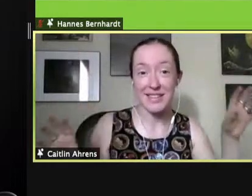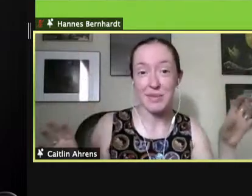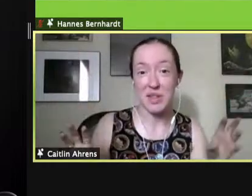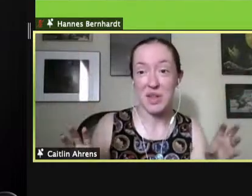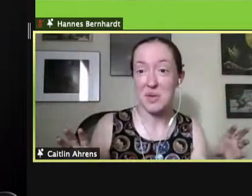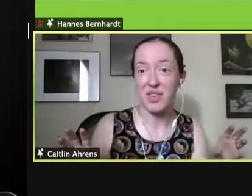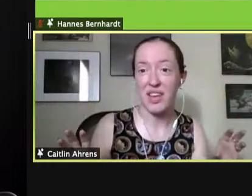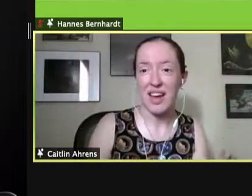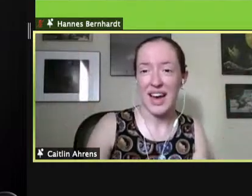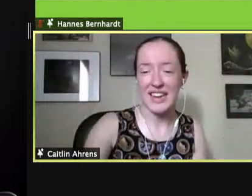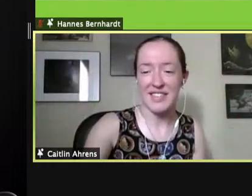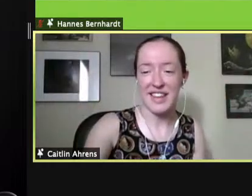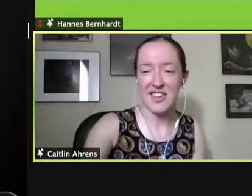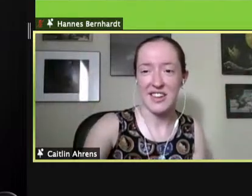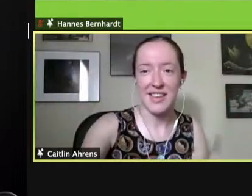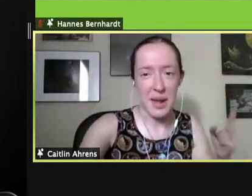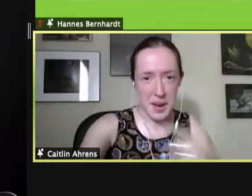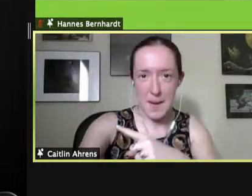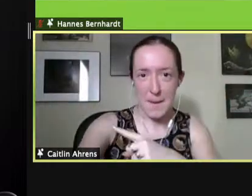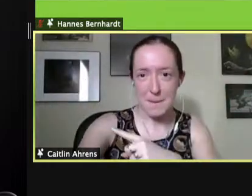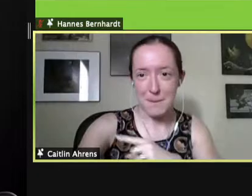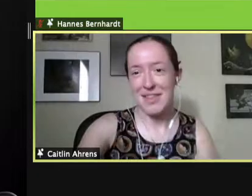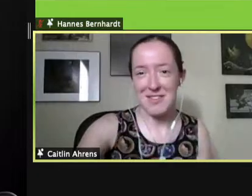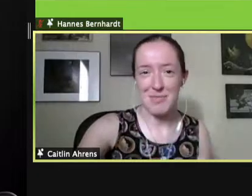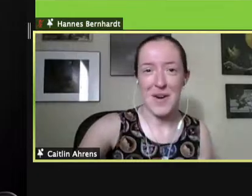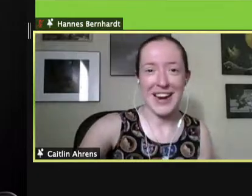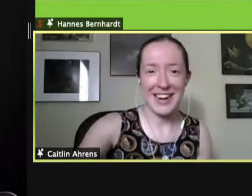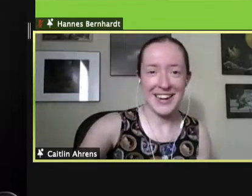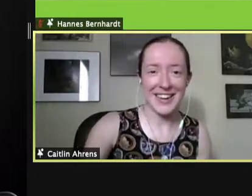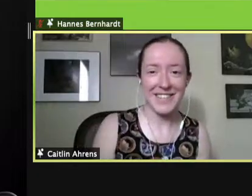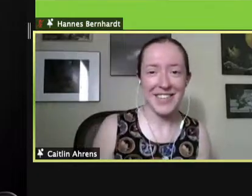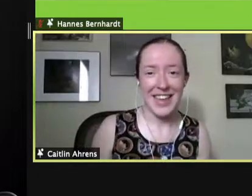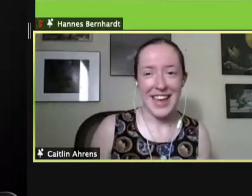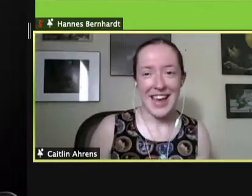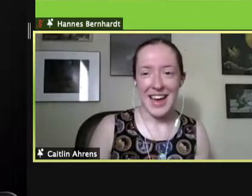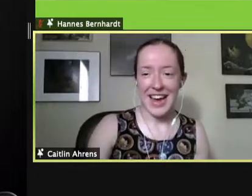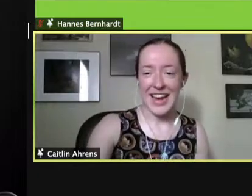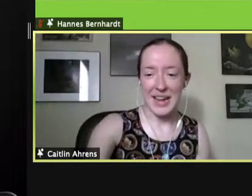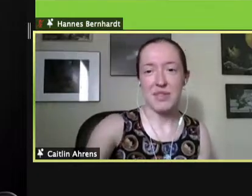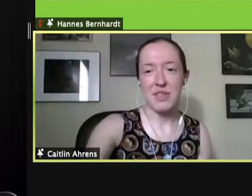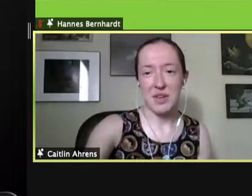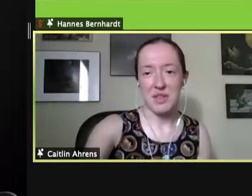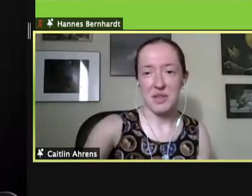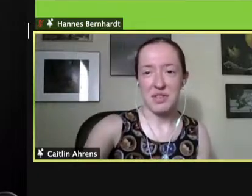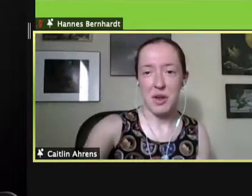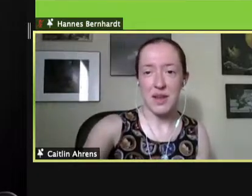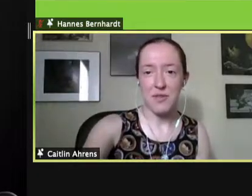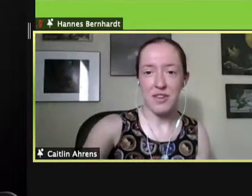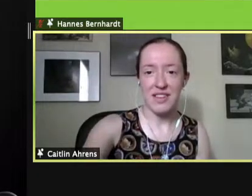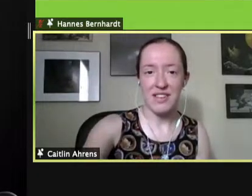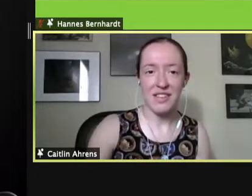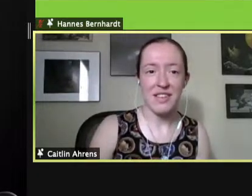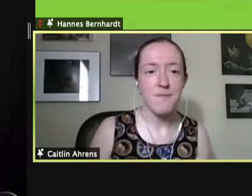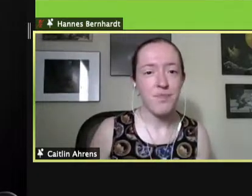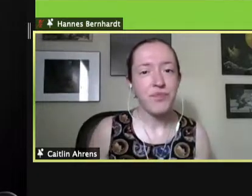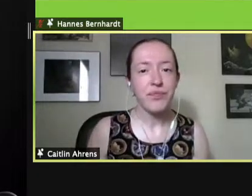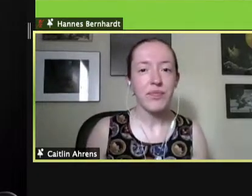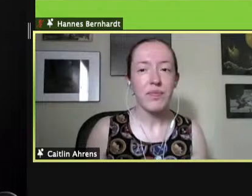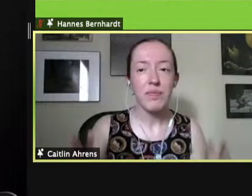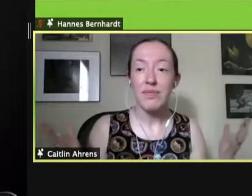start to see some of those distinctions, but there's more. Yep, so there's our slope